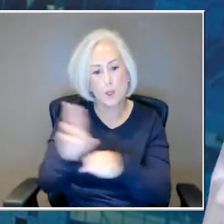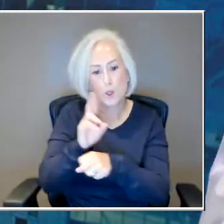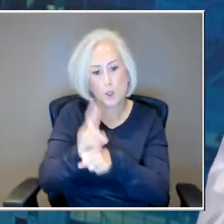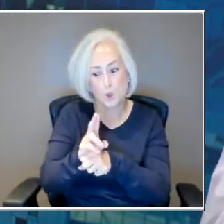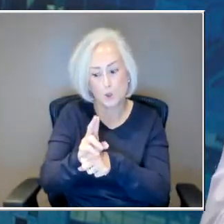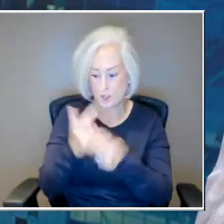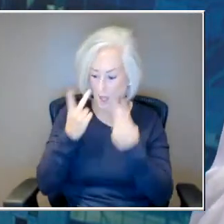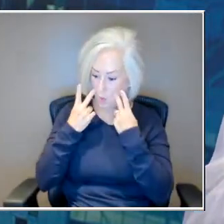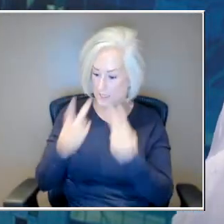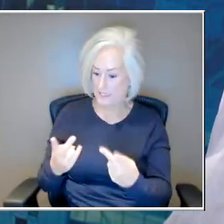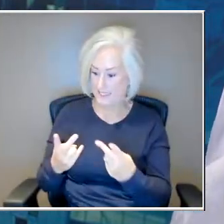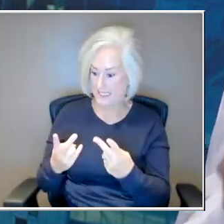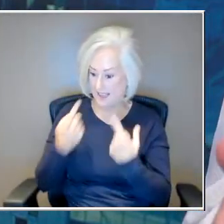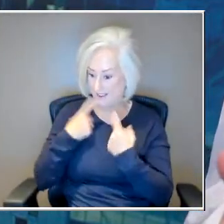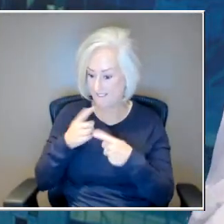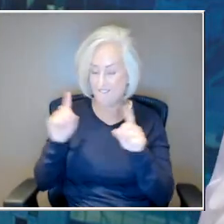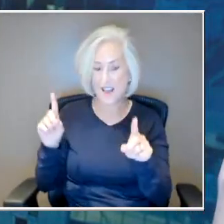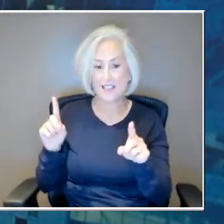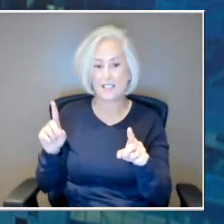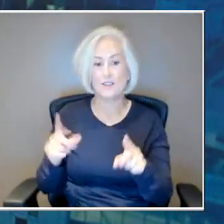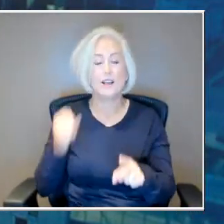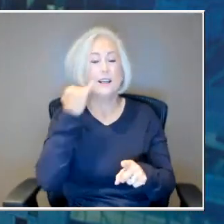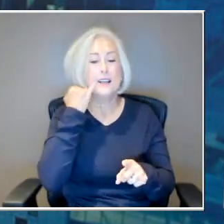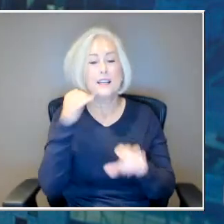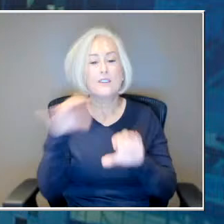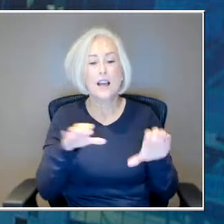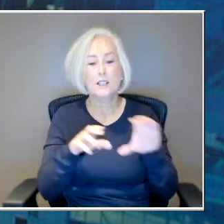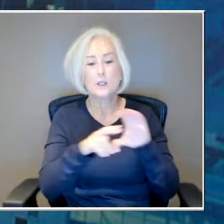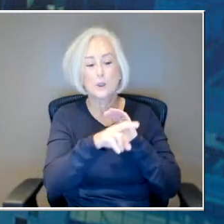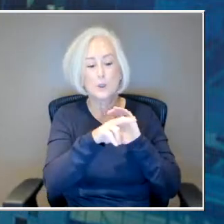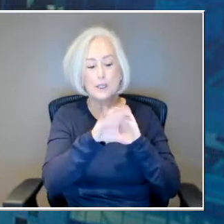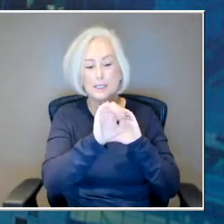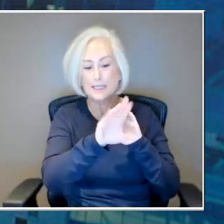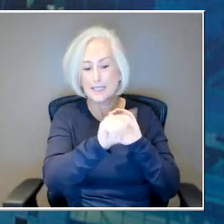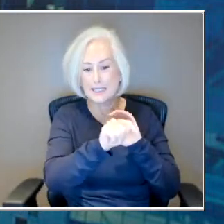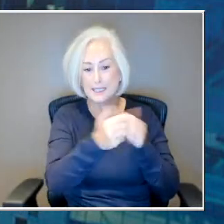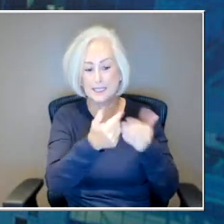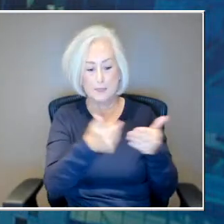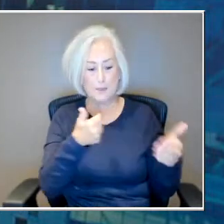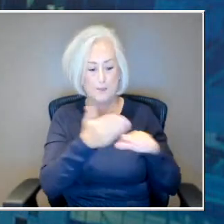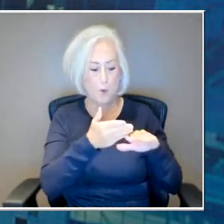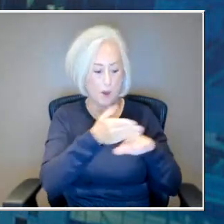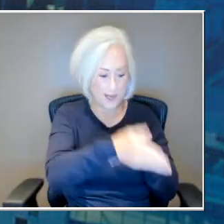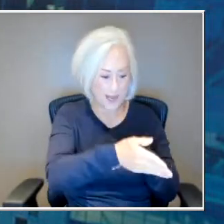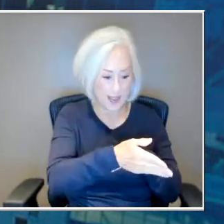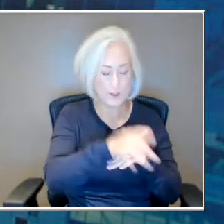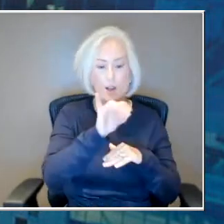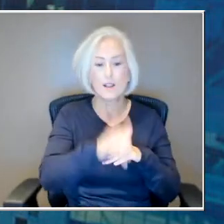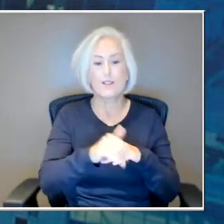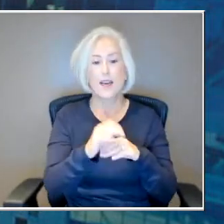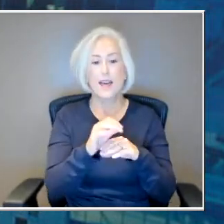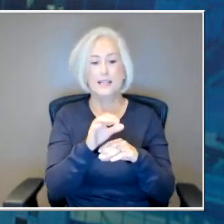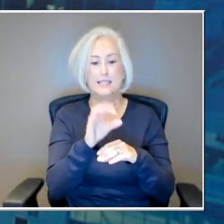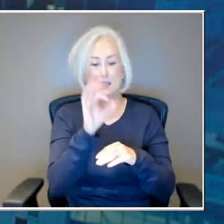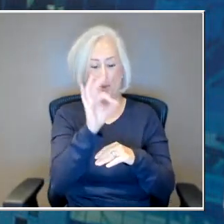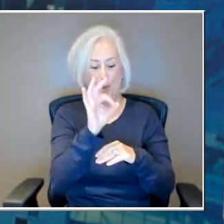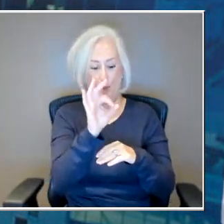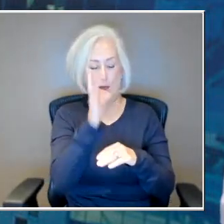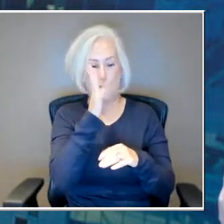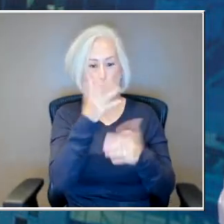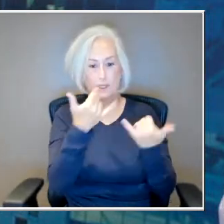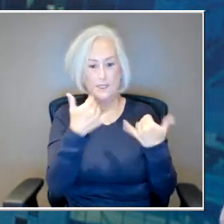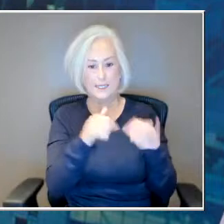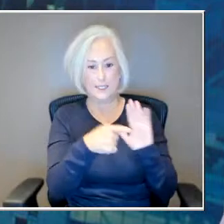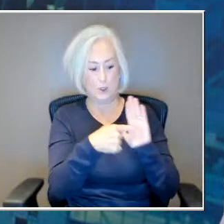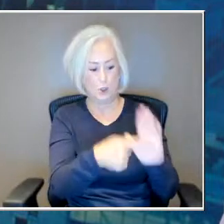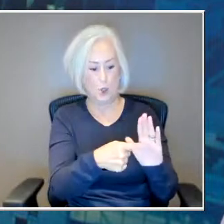effective. If I do the CT scan before the treatment and after, that lesion or that destruction is going to still be there. So I will not